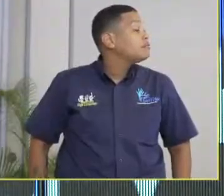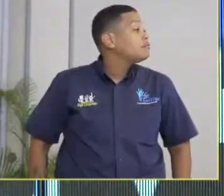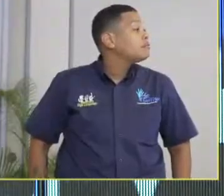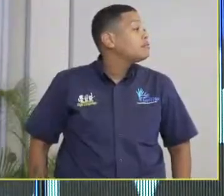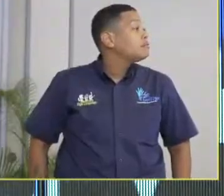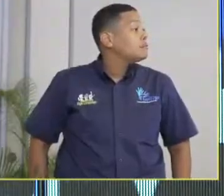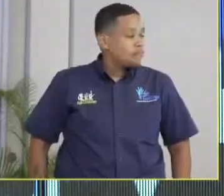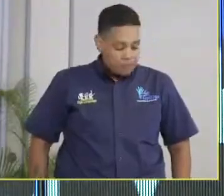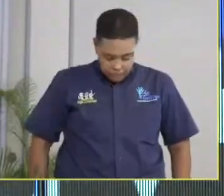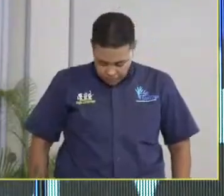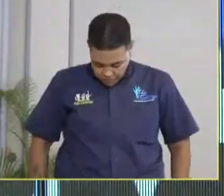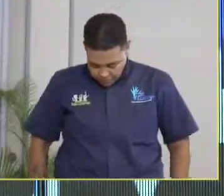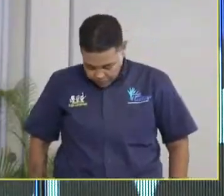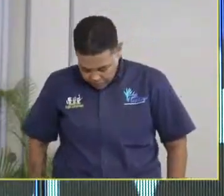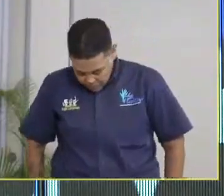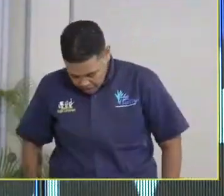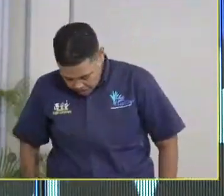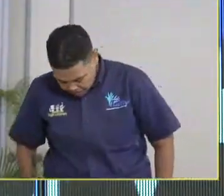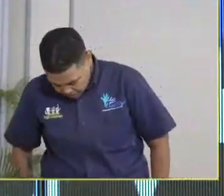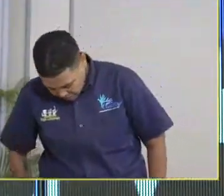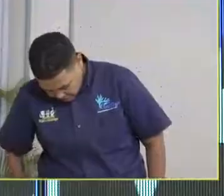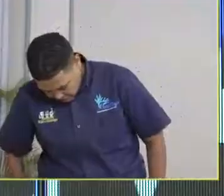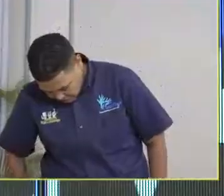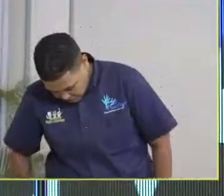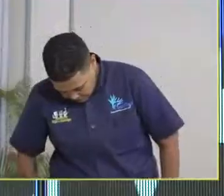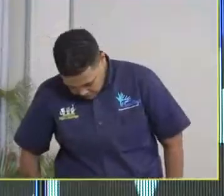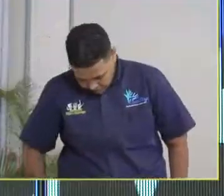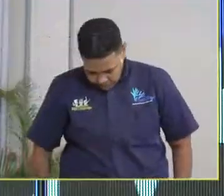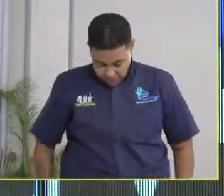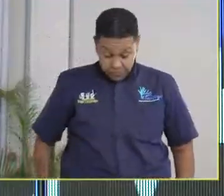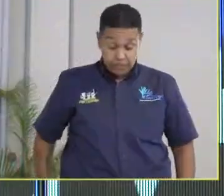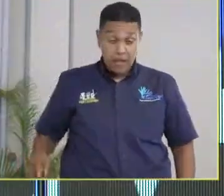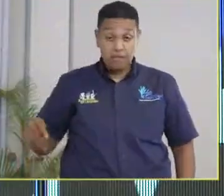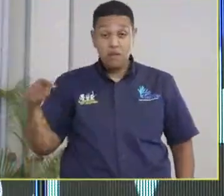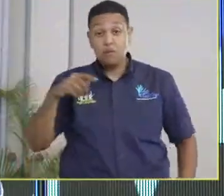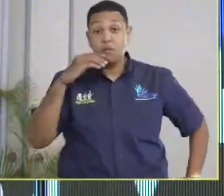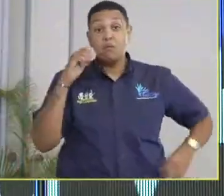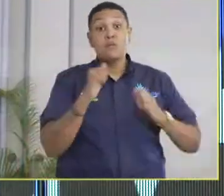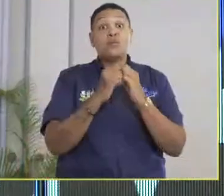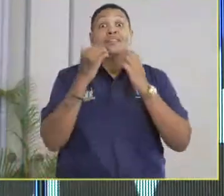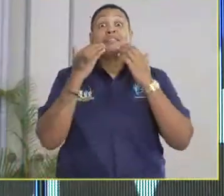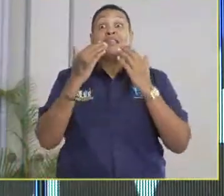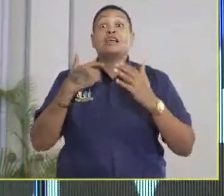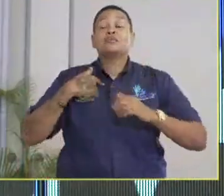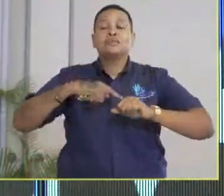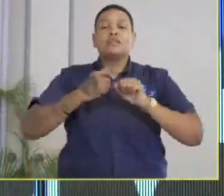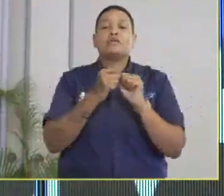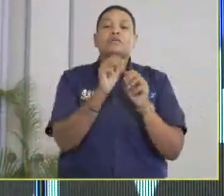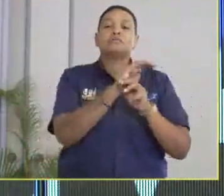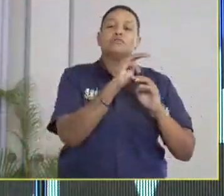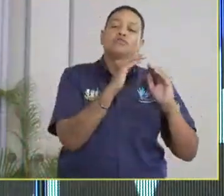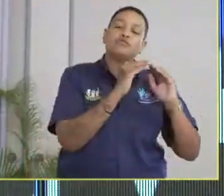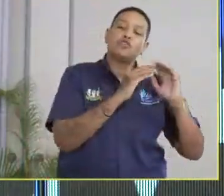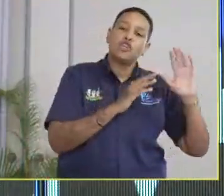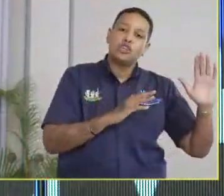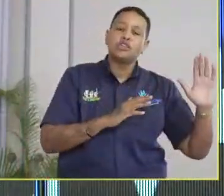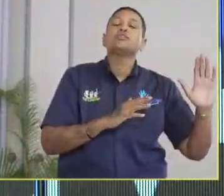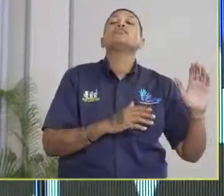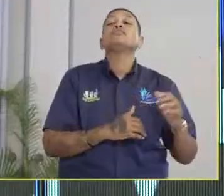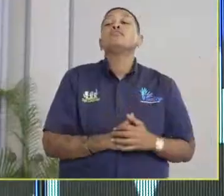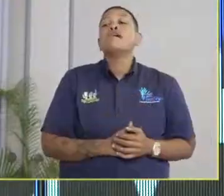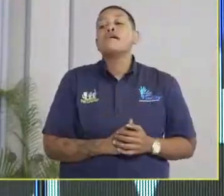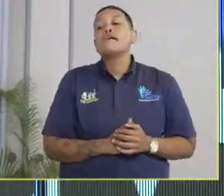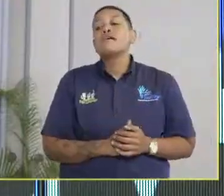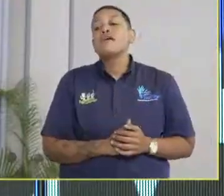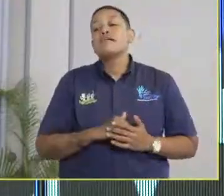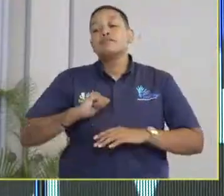to come home with the thanks now. MLCA. We started with the Ministry of Justice, but with